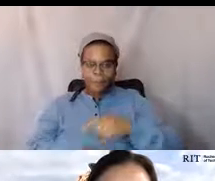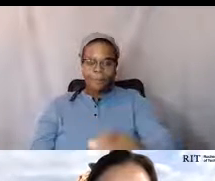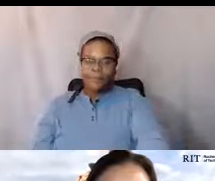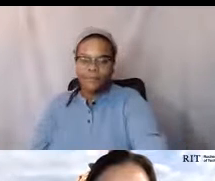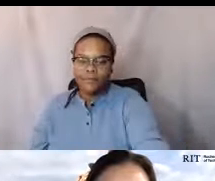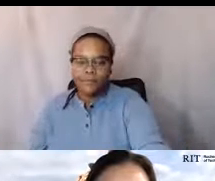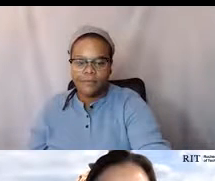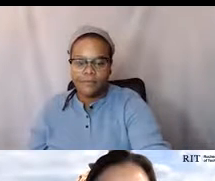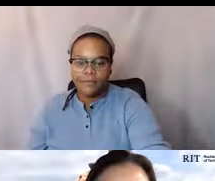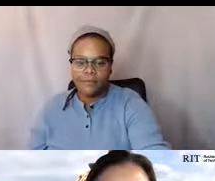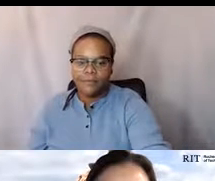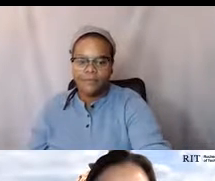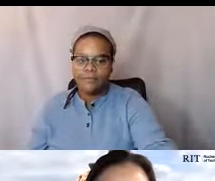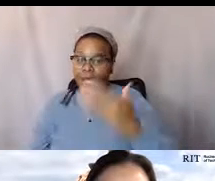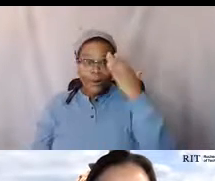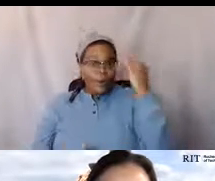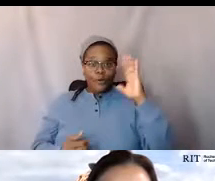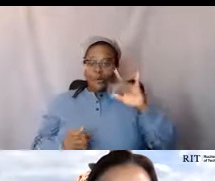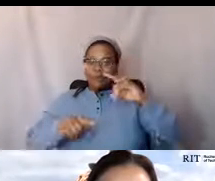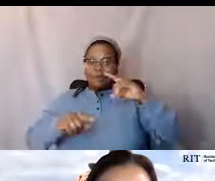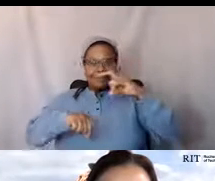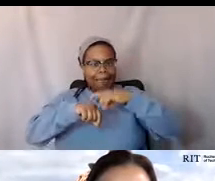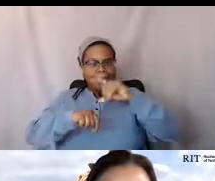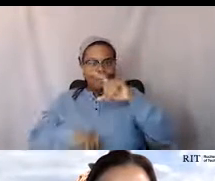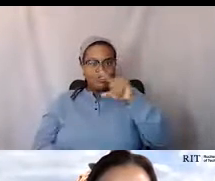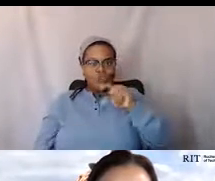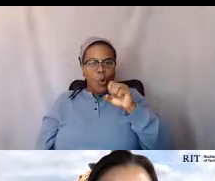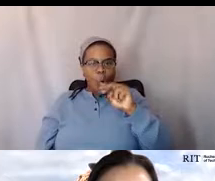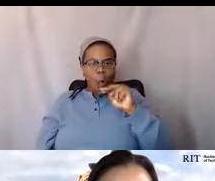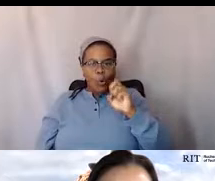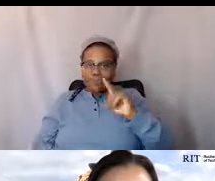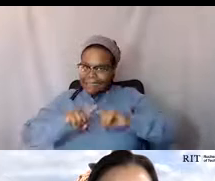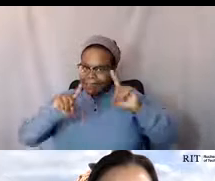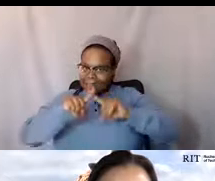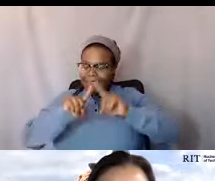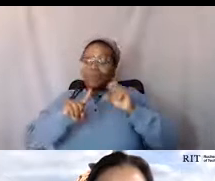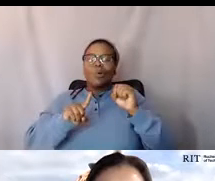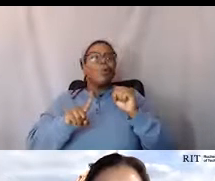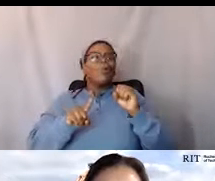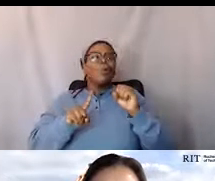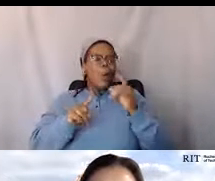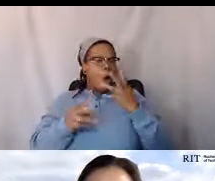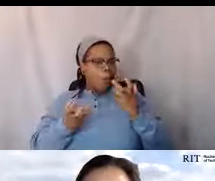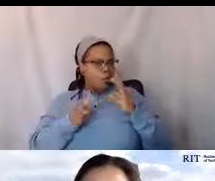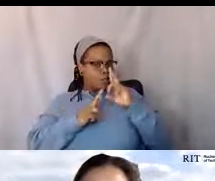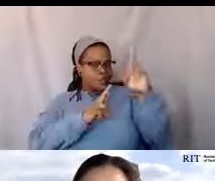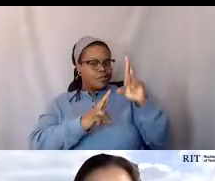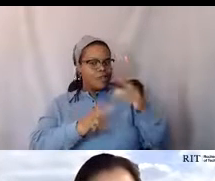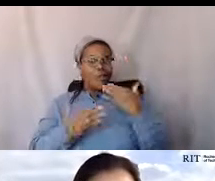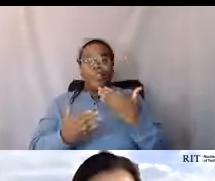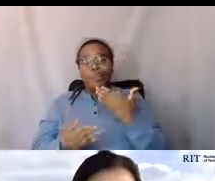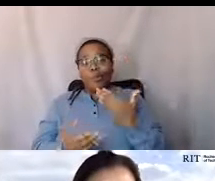And I don't know, that we're all different time zones. I want to especially respect that. So thank you all for joining us today.